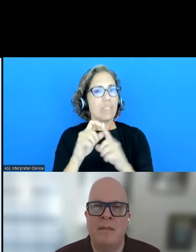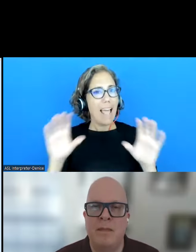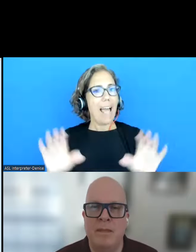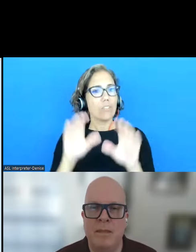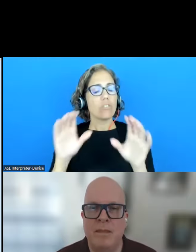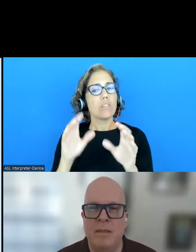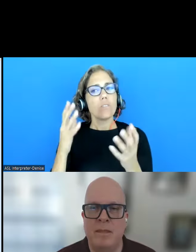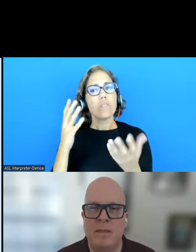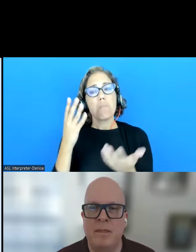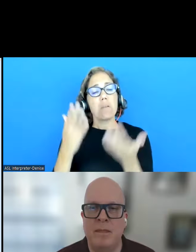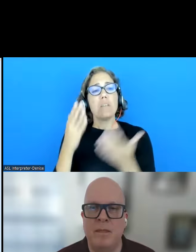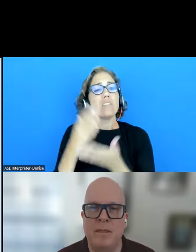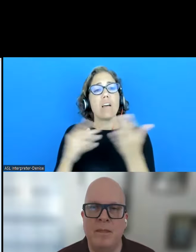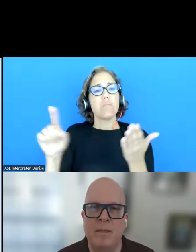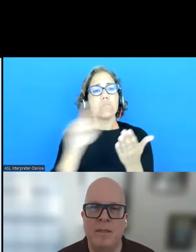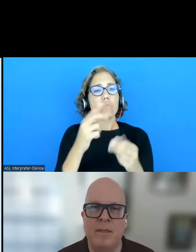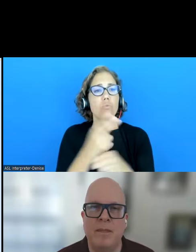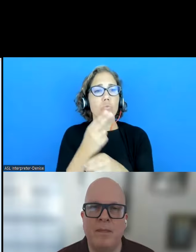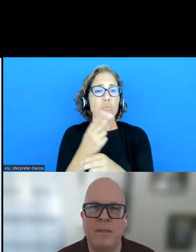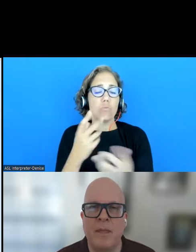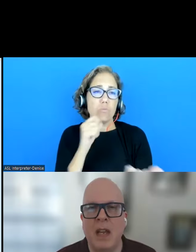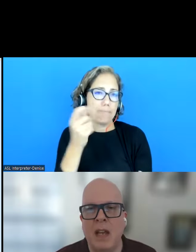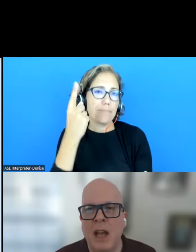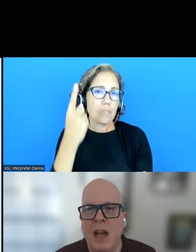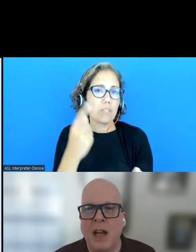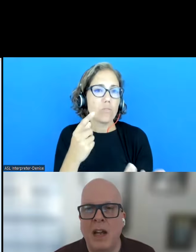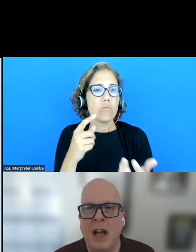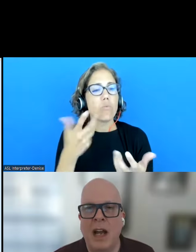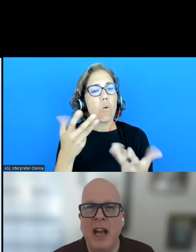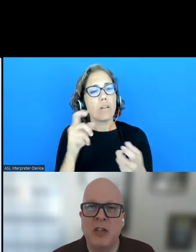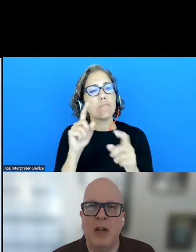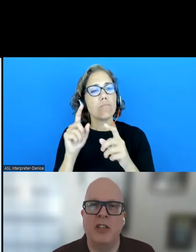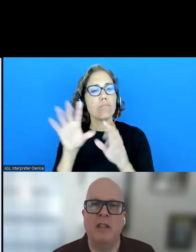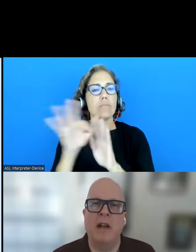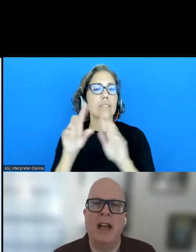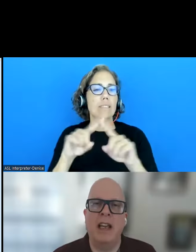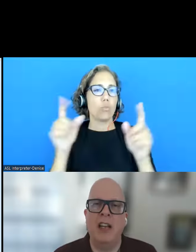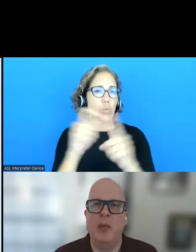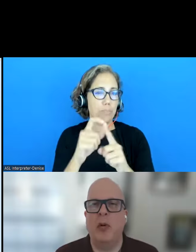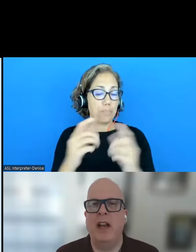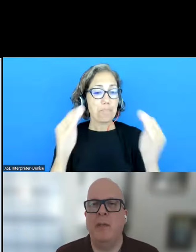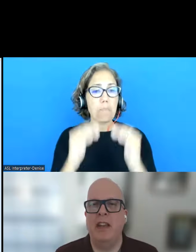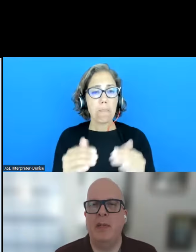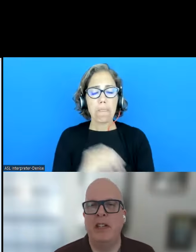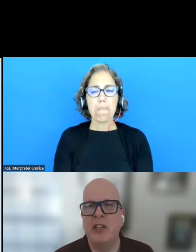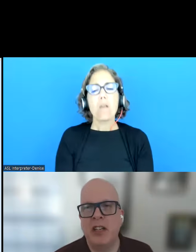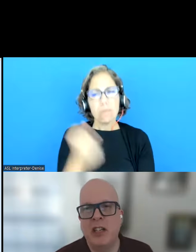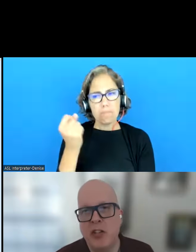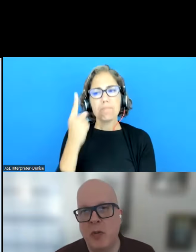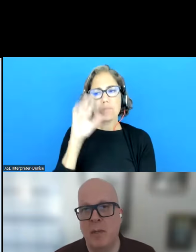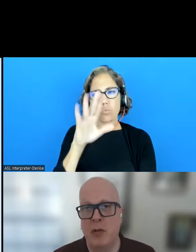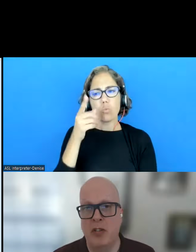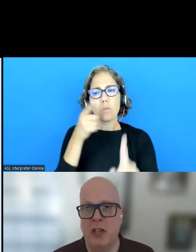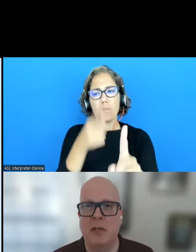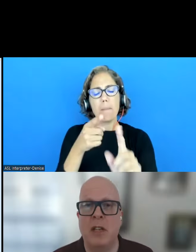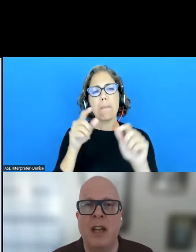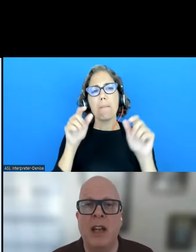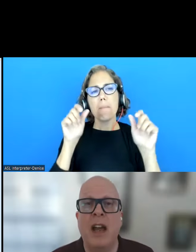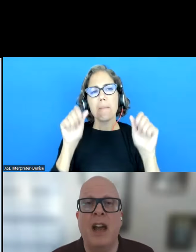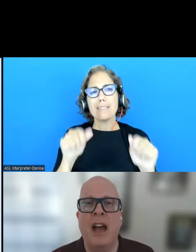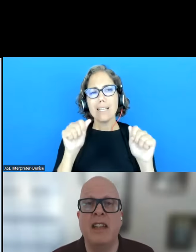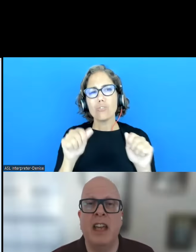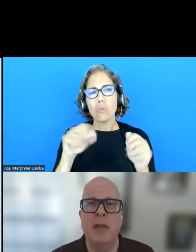could not perform. Next question. I get your point about the potential issues with emoji